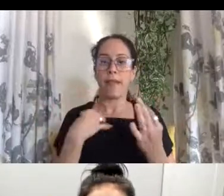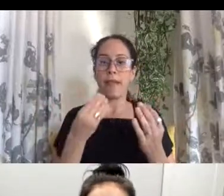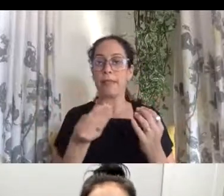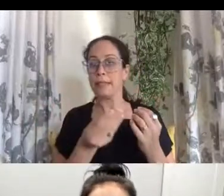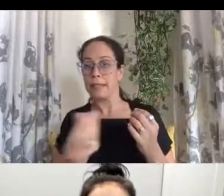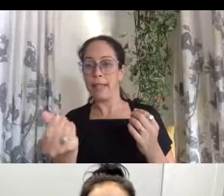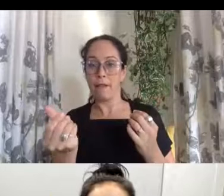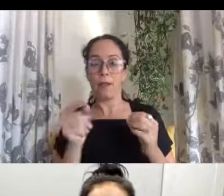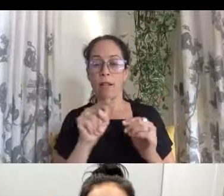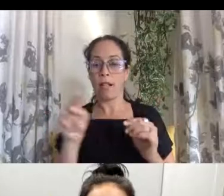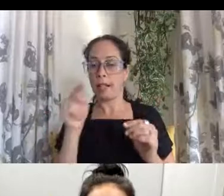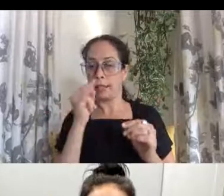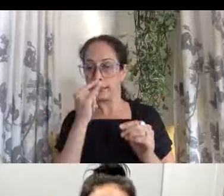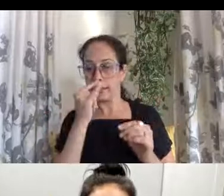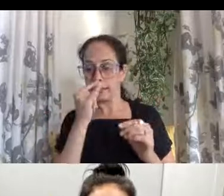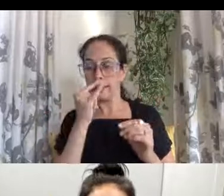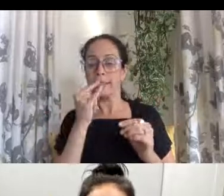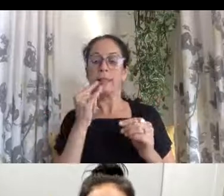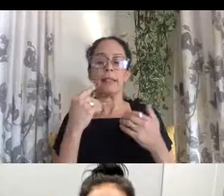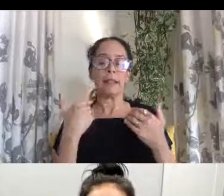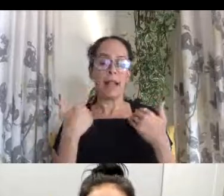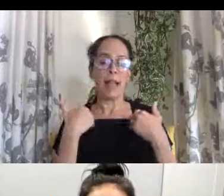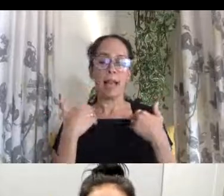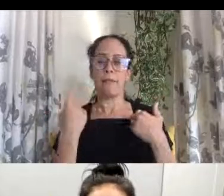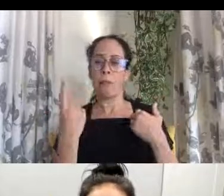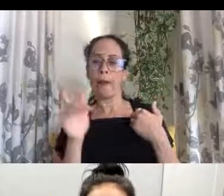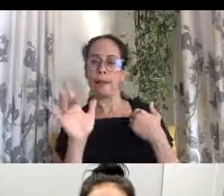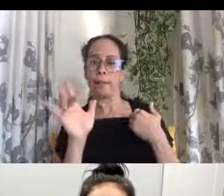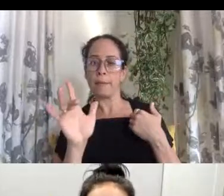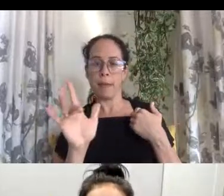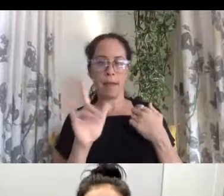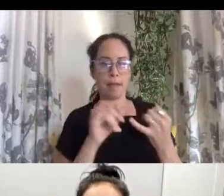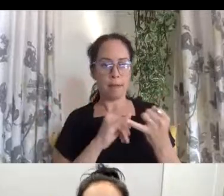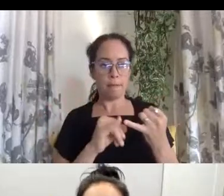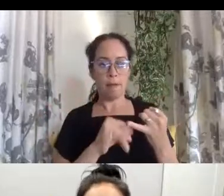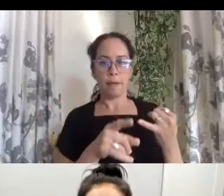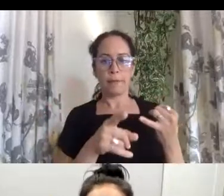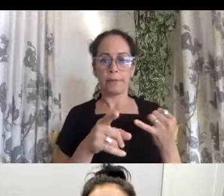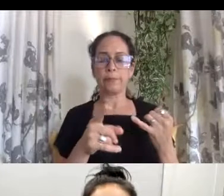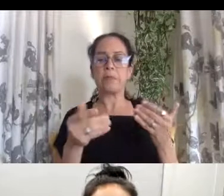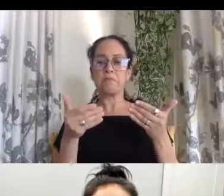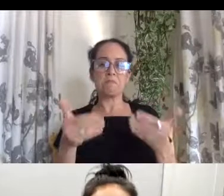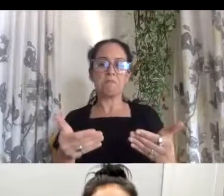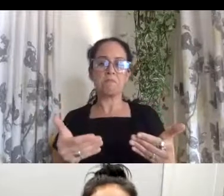children, they could, there is going to be a button at the bottom here that they can just go ahead